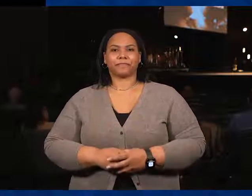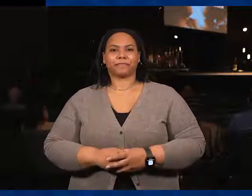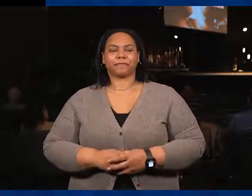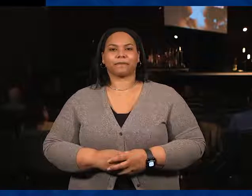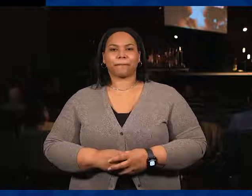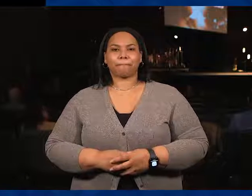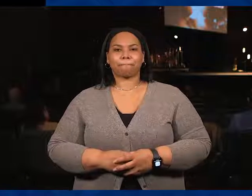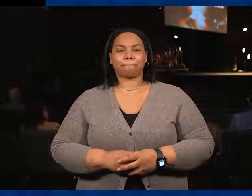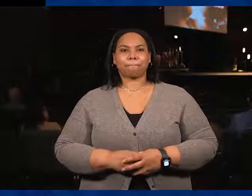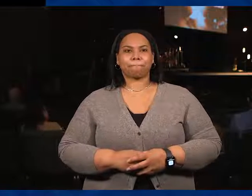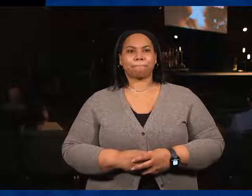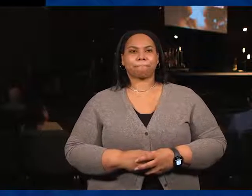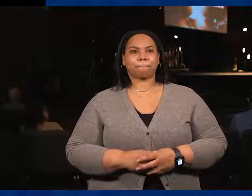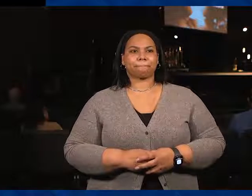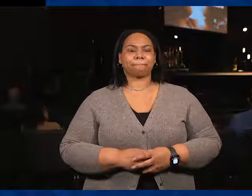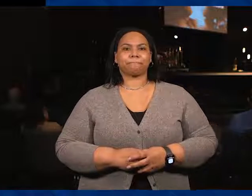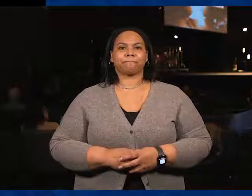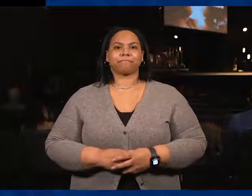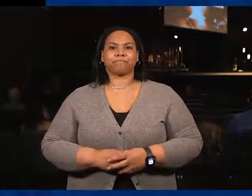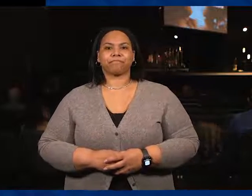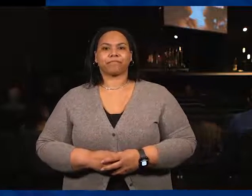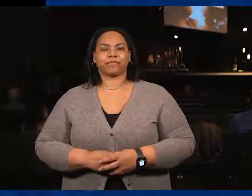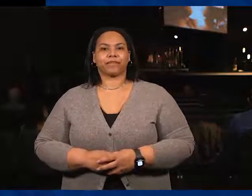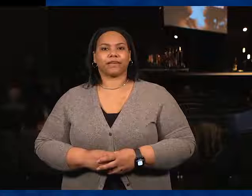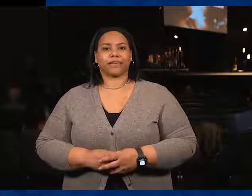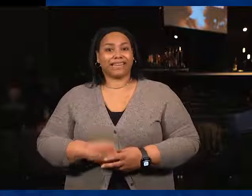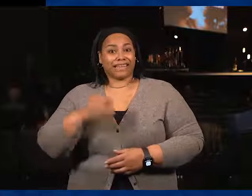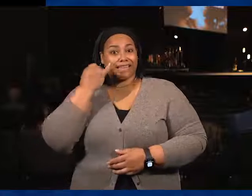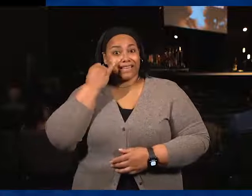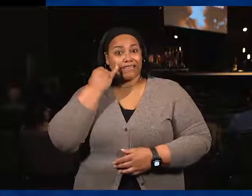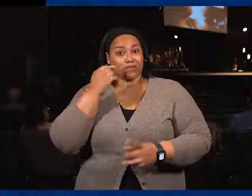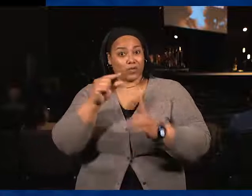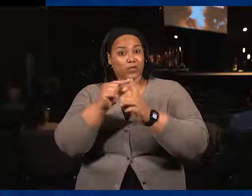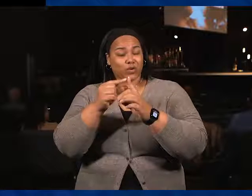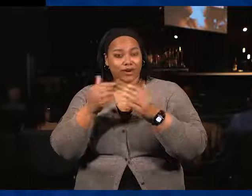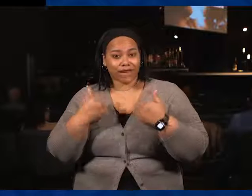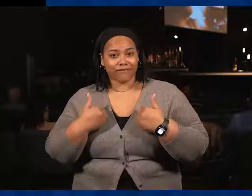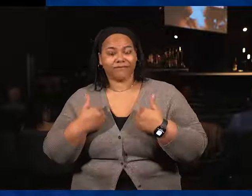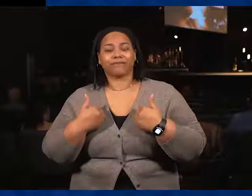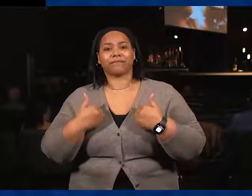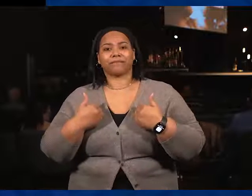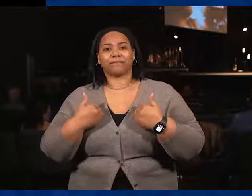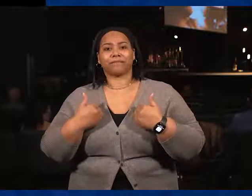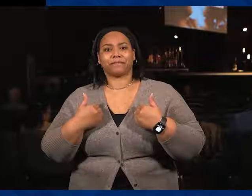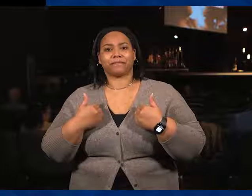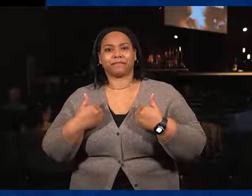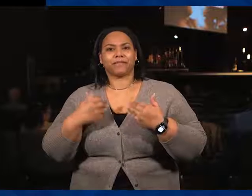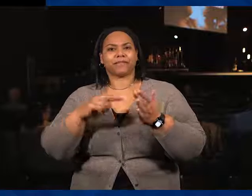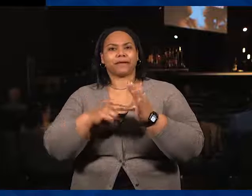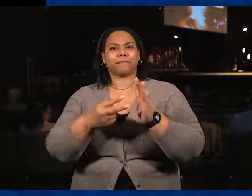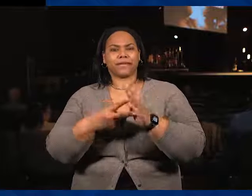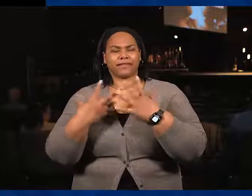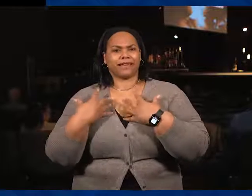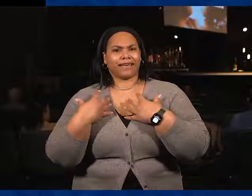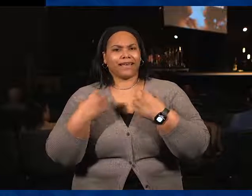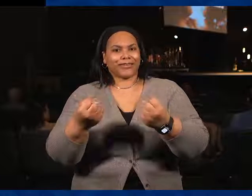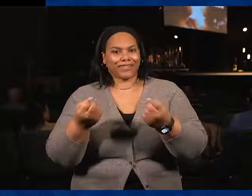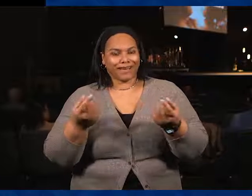Meaning this, as long as there is a word, there can be healing in your house.